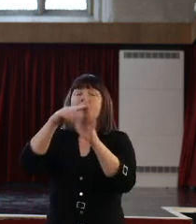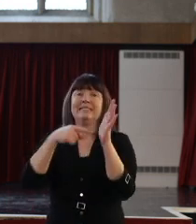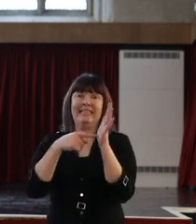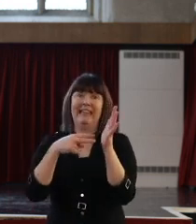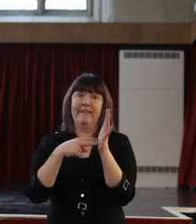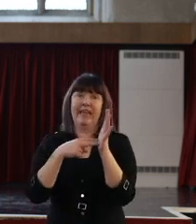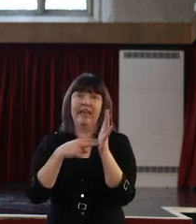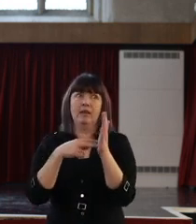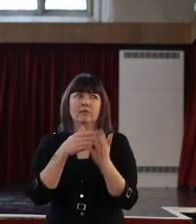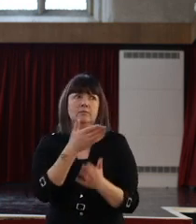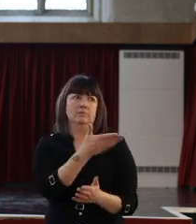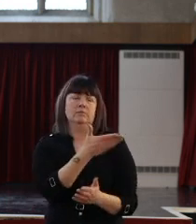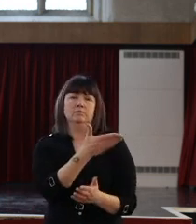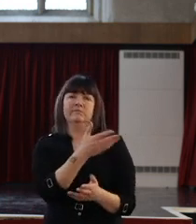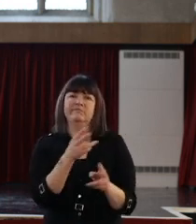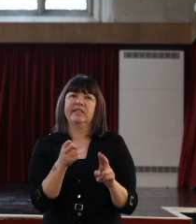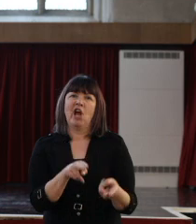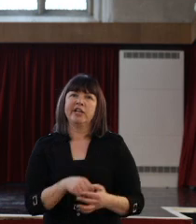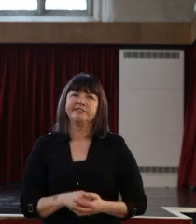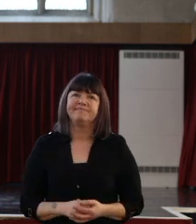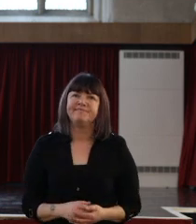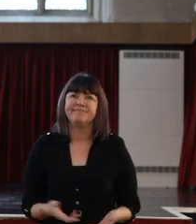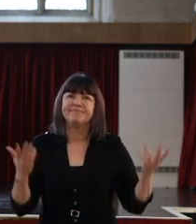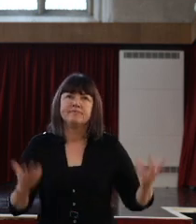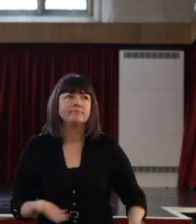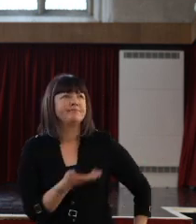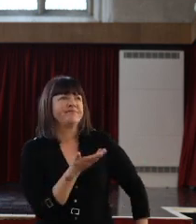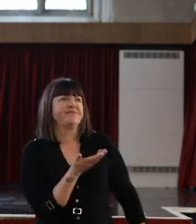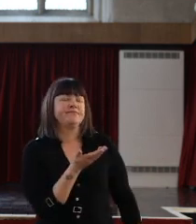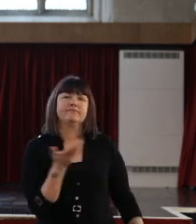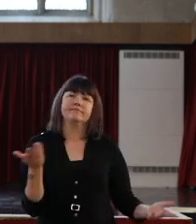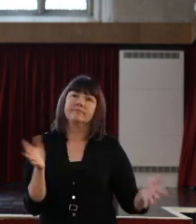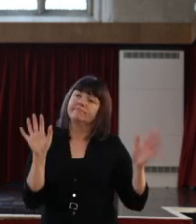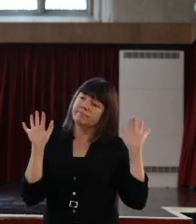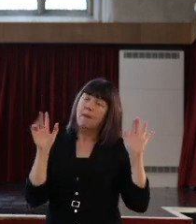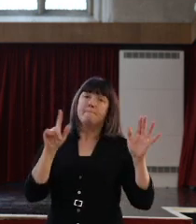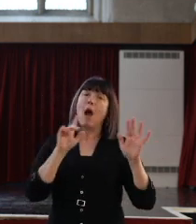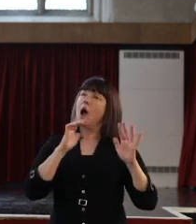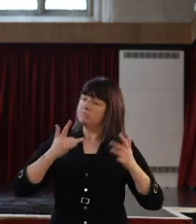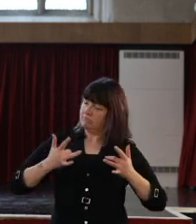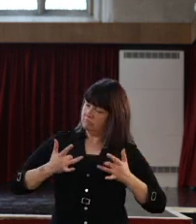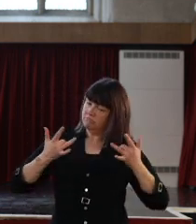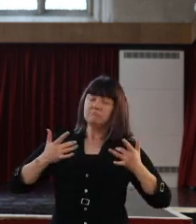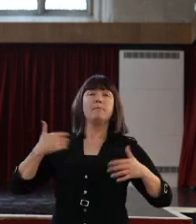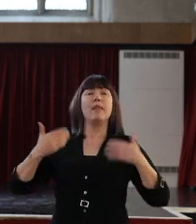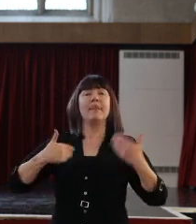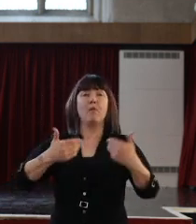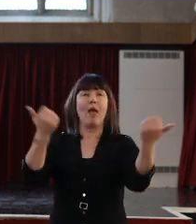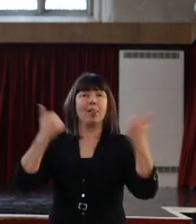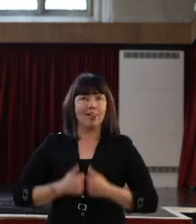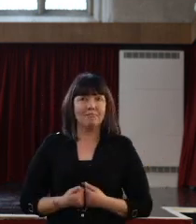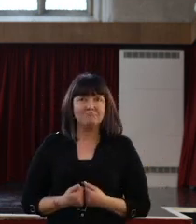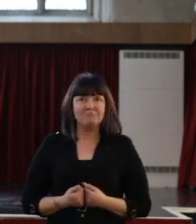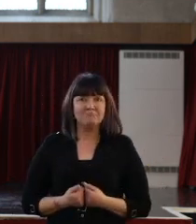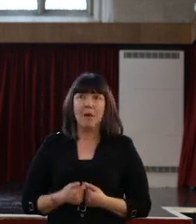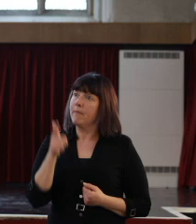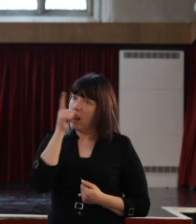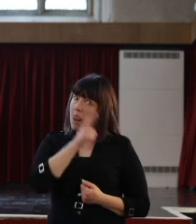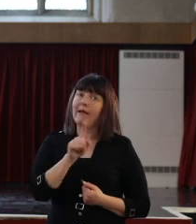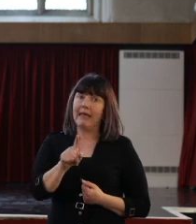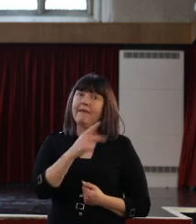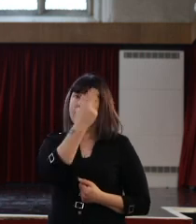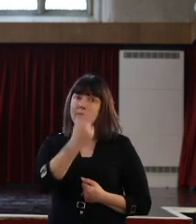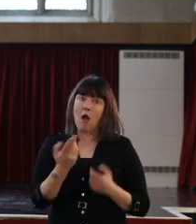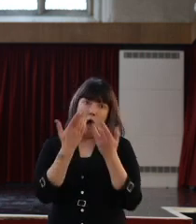than see me on television. But as they say, living well is the best revenge. And I've been lucky enough to make a living from the arts ever since. I've